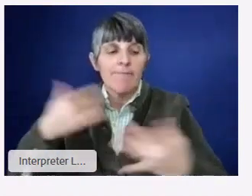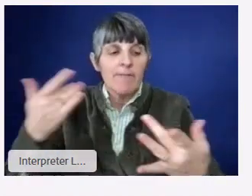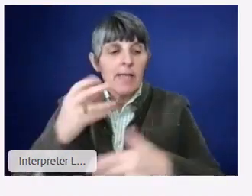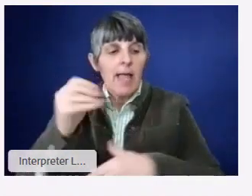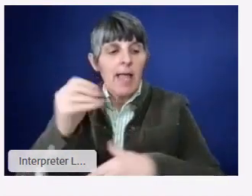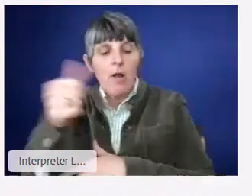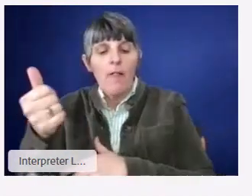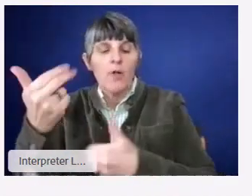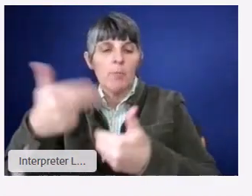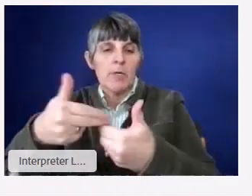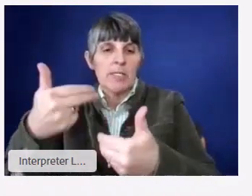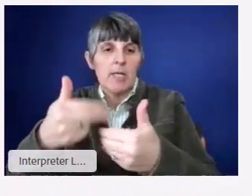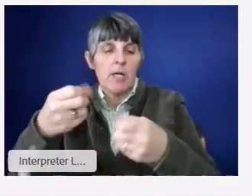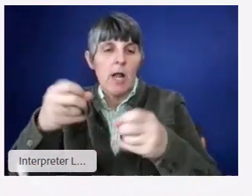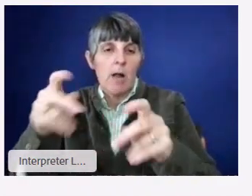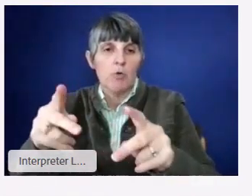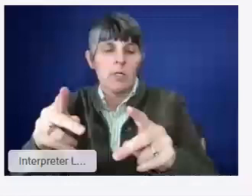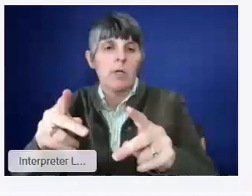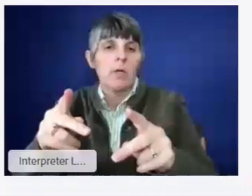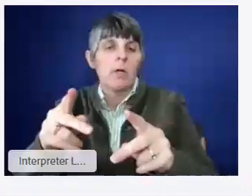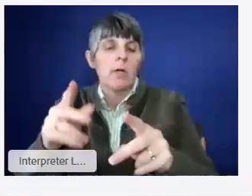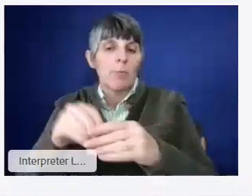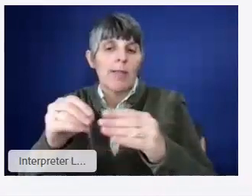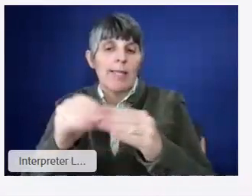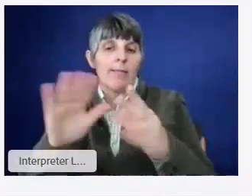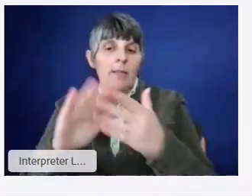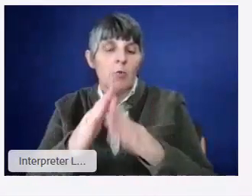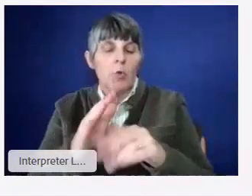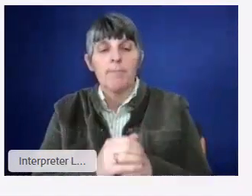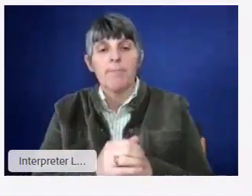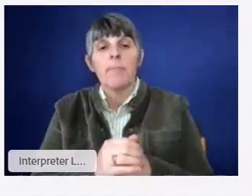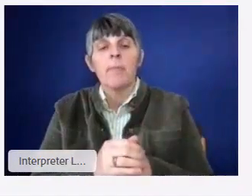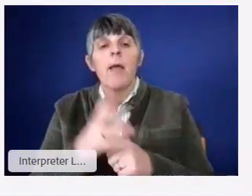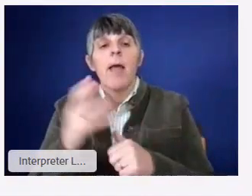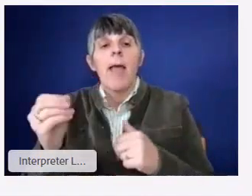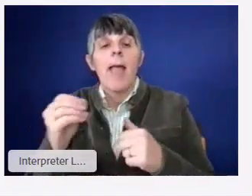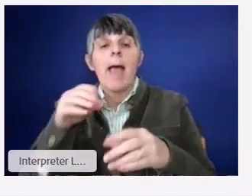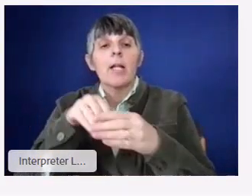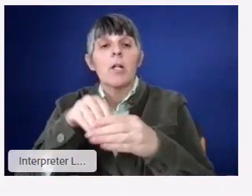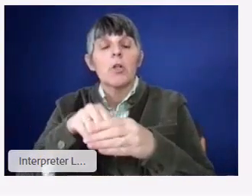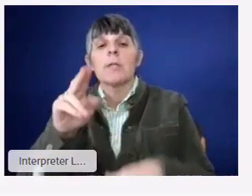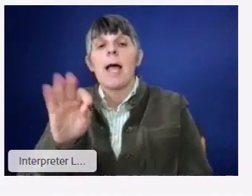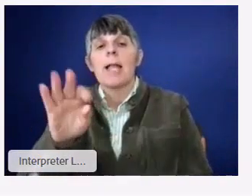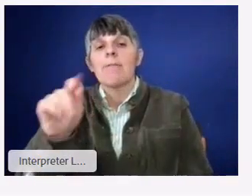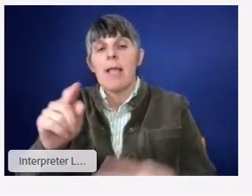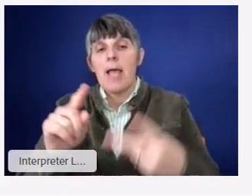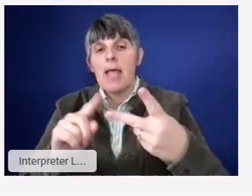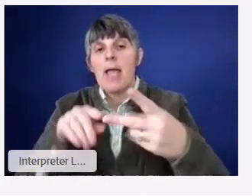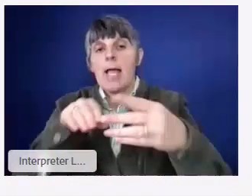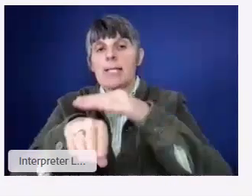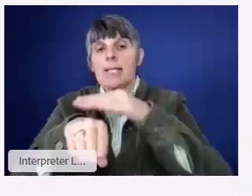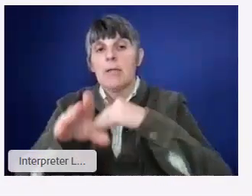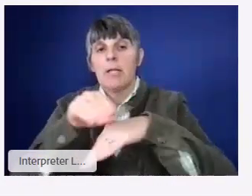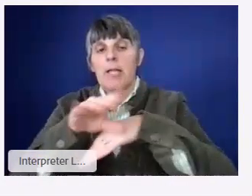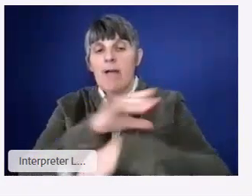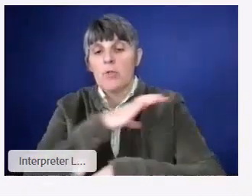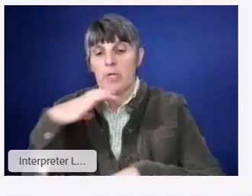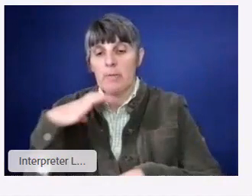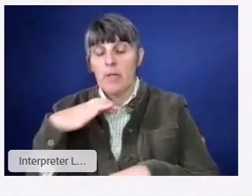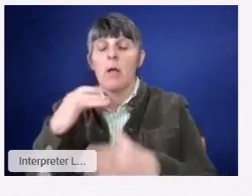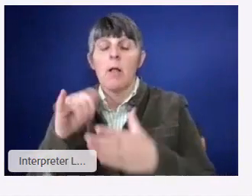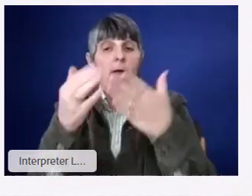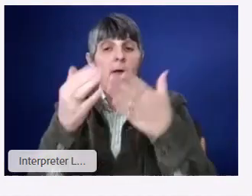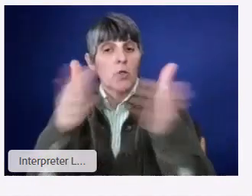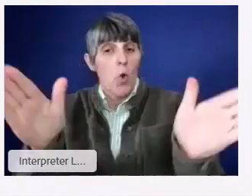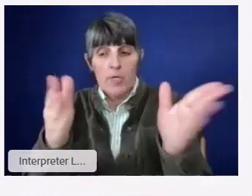other participation opportunities within their community. And it includes the NFTA Accessibility Advisory Committee, which is an open to the public